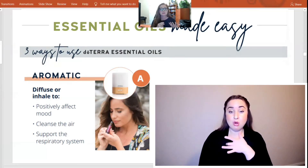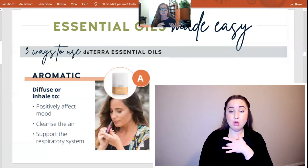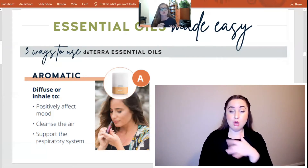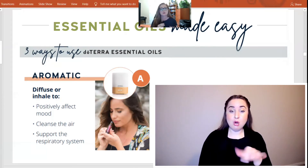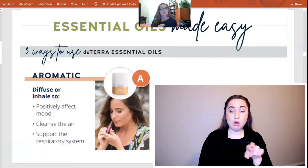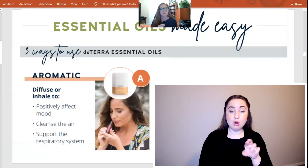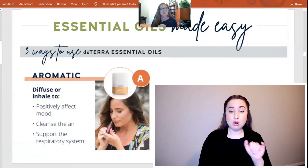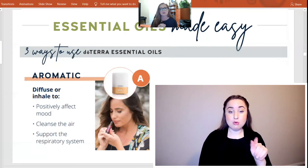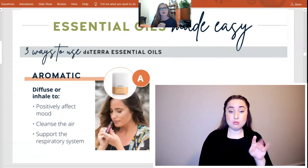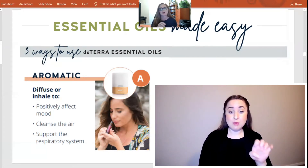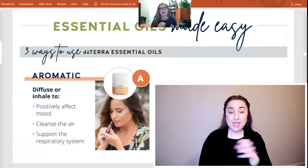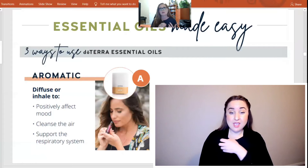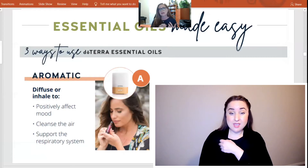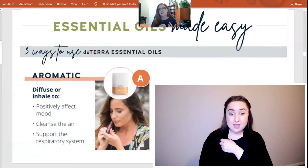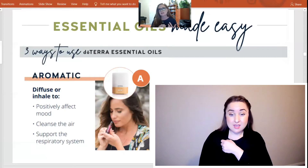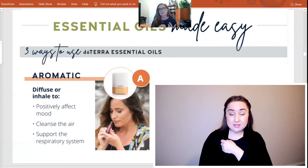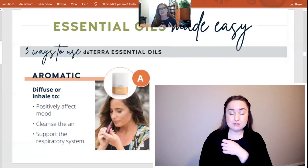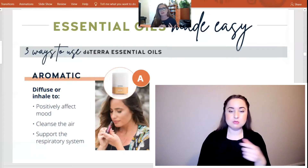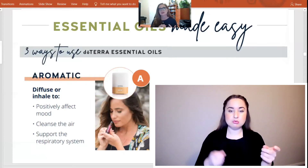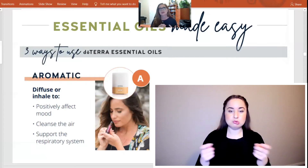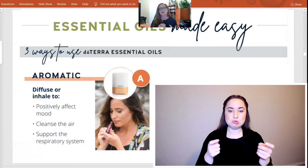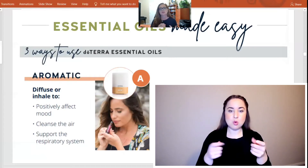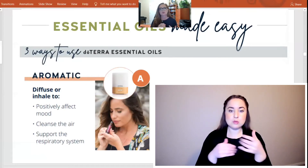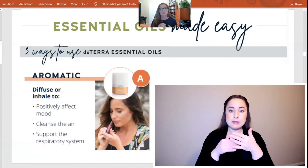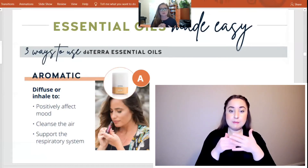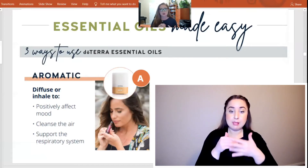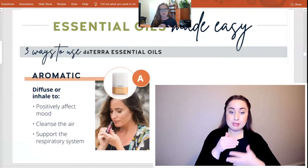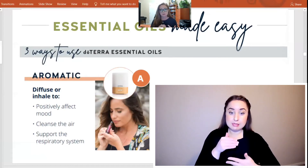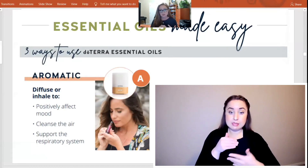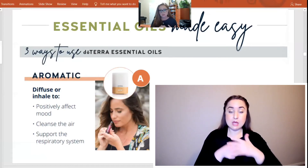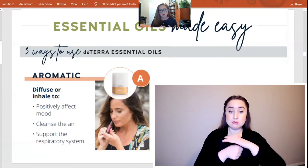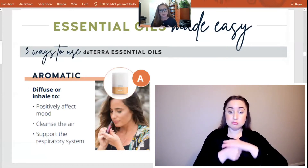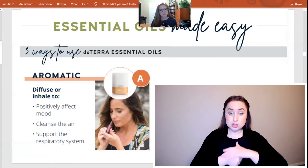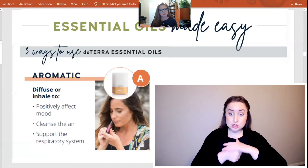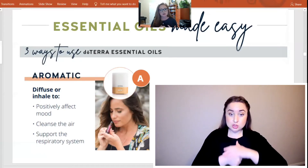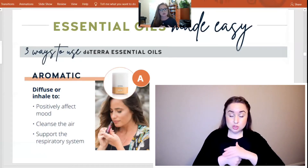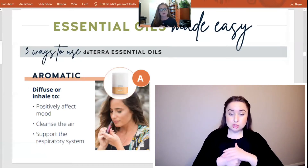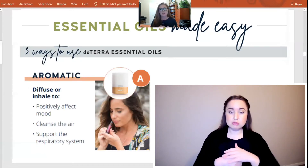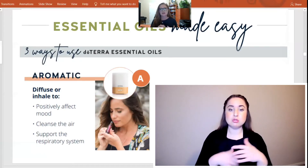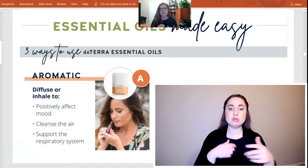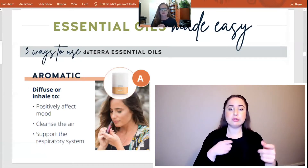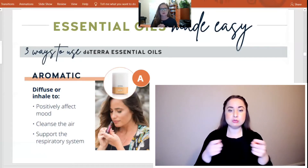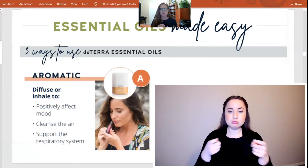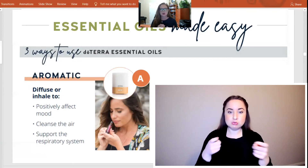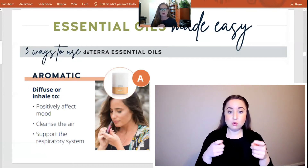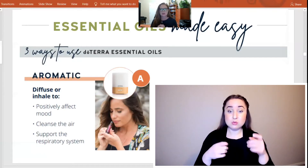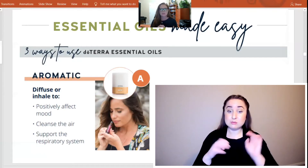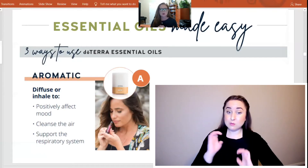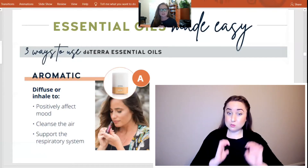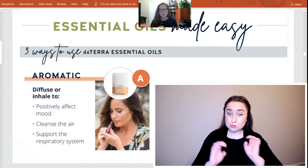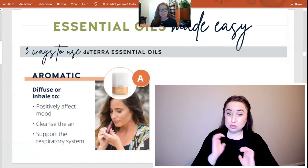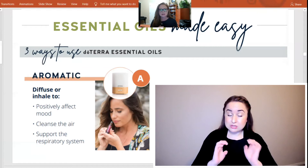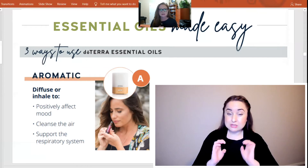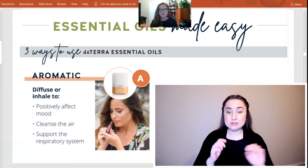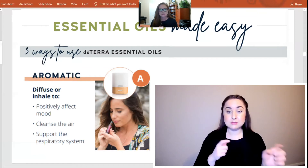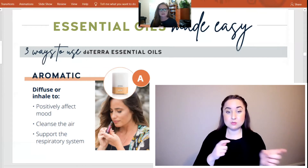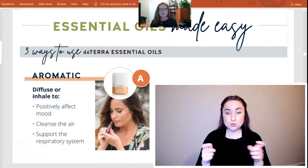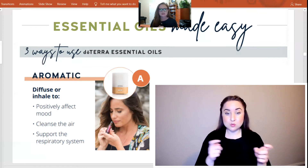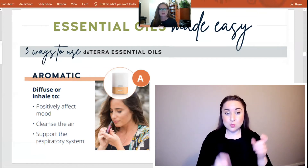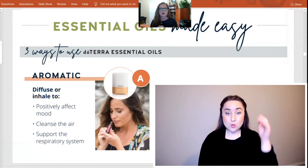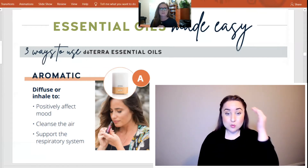system controls our heart rate, controls our blood pressure, controls our emotions,